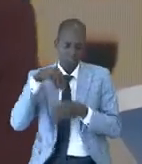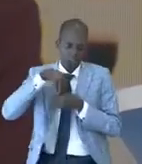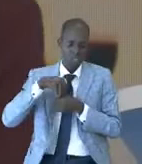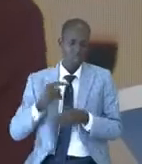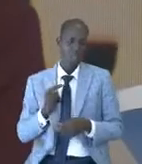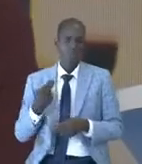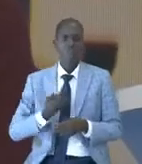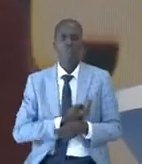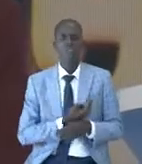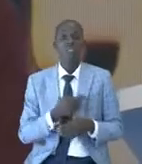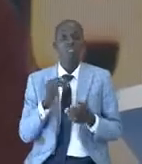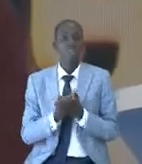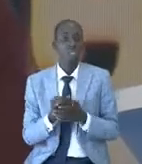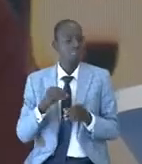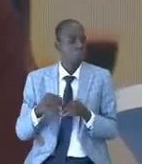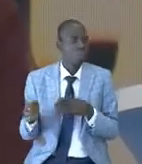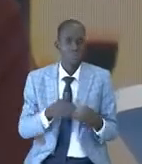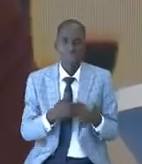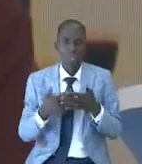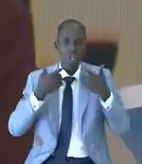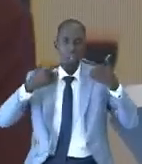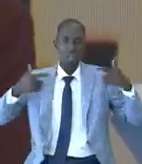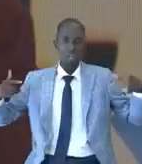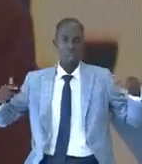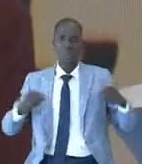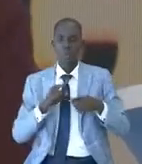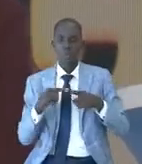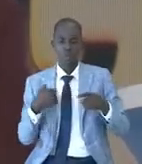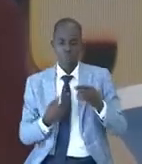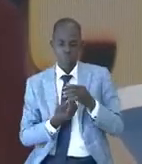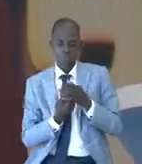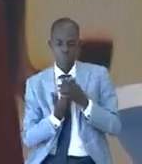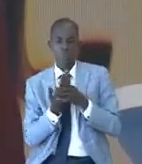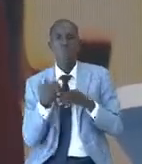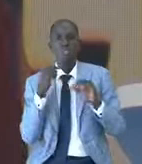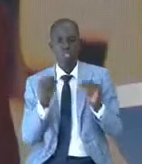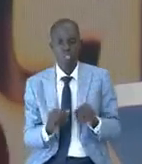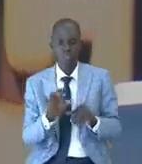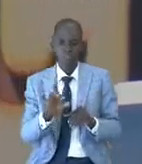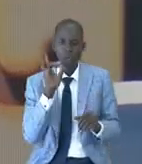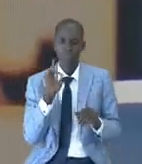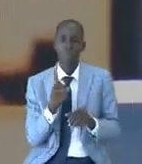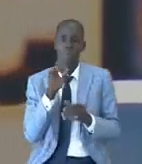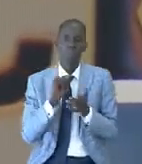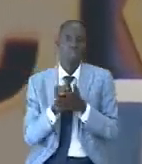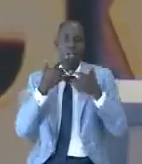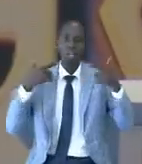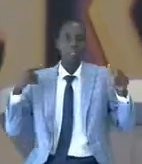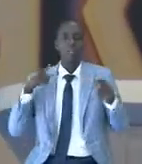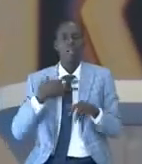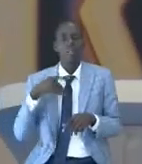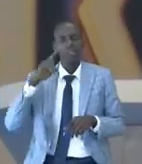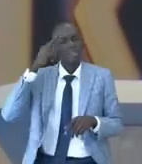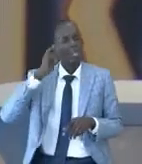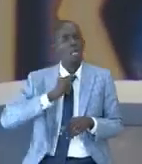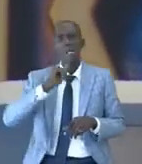that in whatever language, when we grow up, at least we can pick up that language. And you thought, I'll never be able